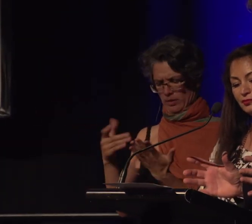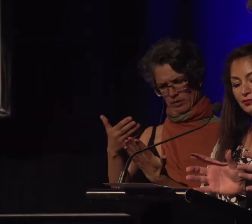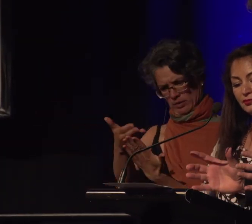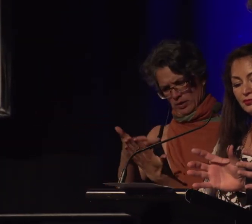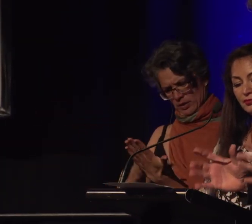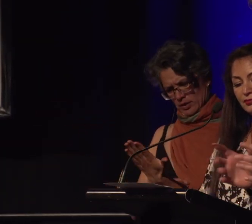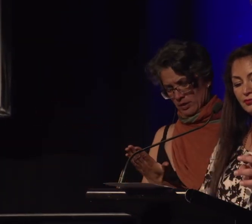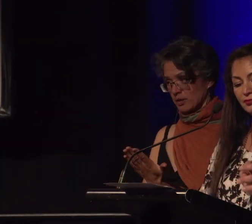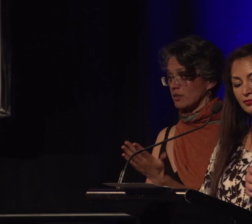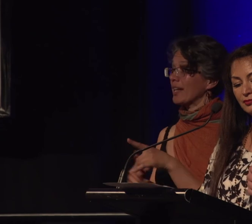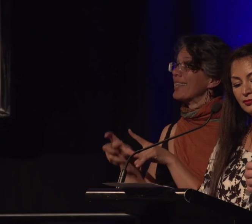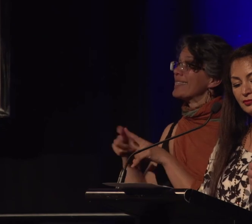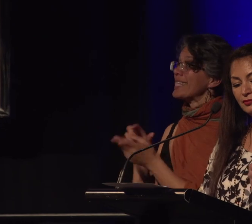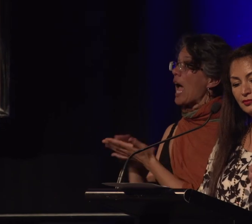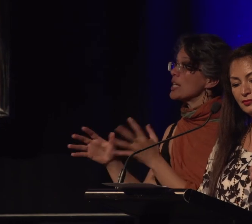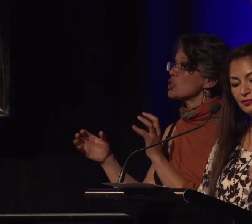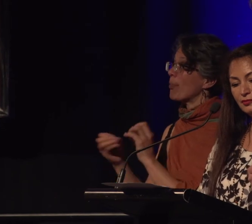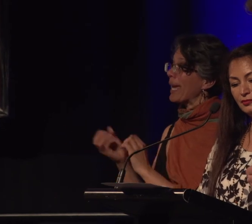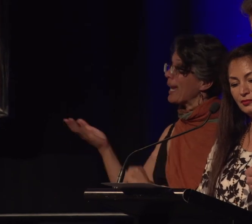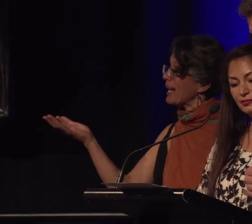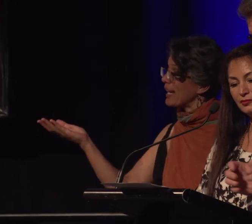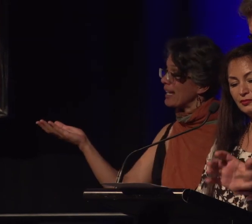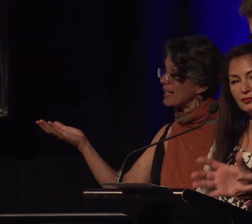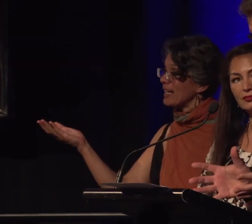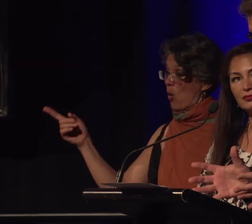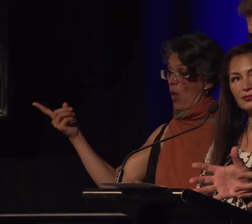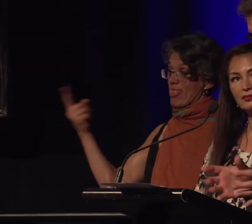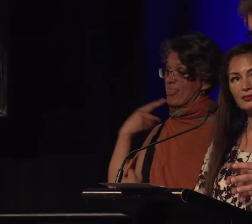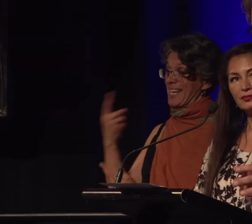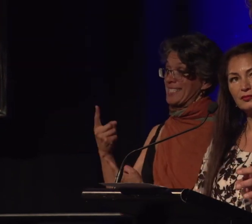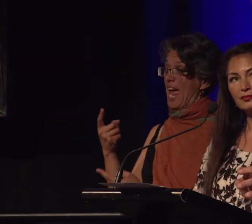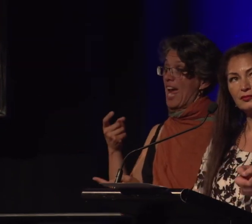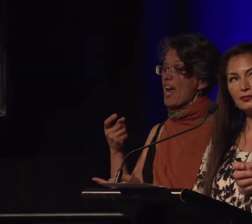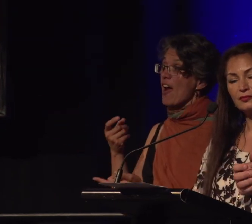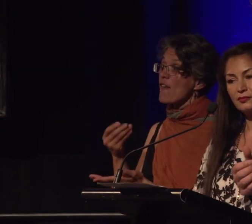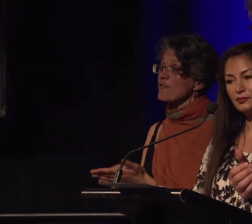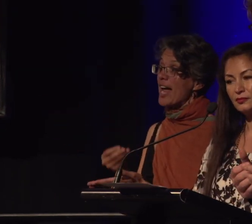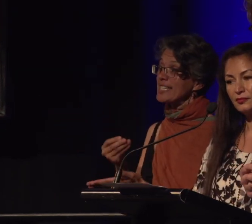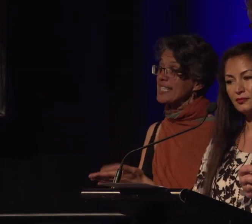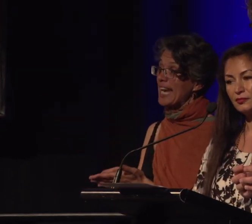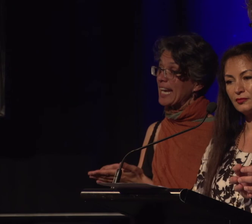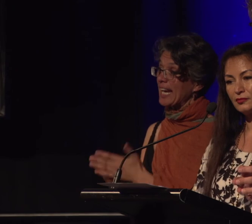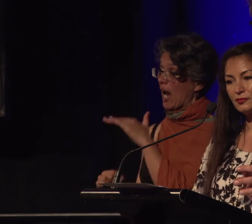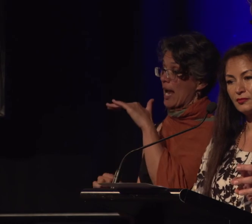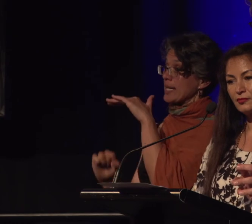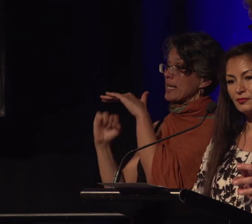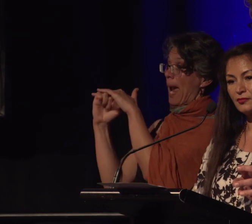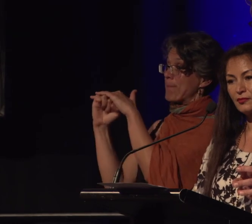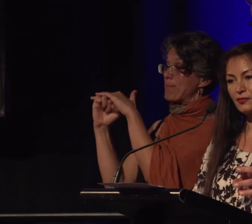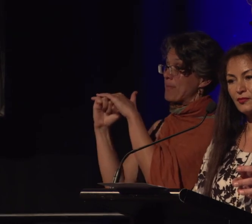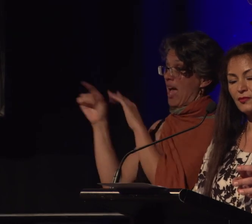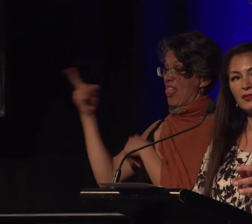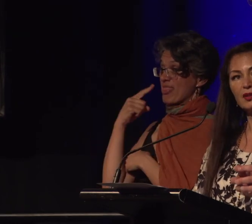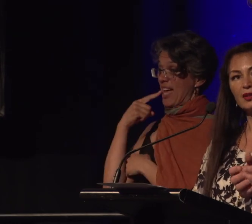but our DHB, because of what they say is a funding cap, is getting $8 million less in funding than they believe they should